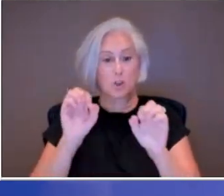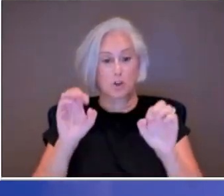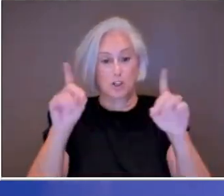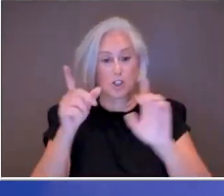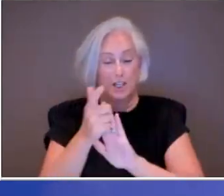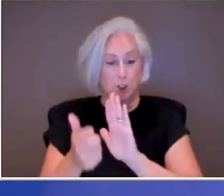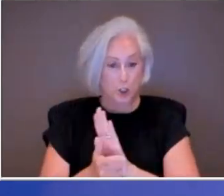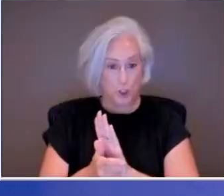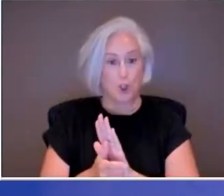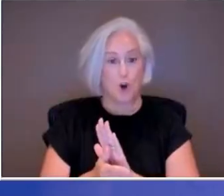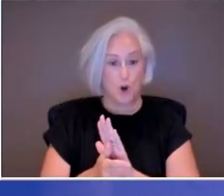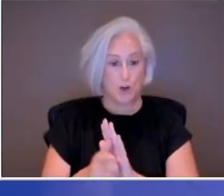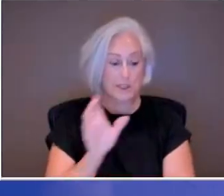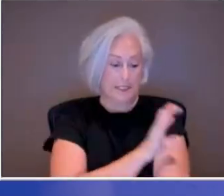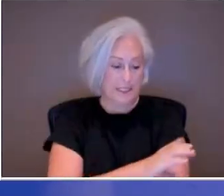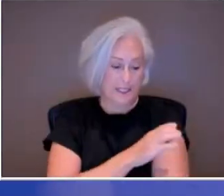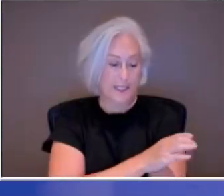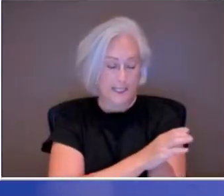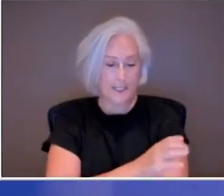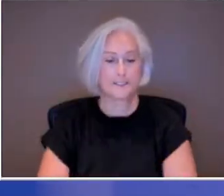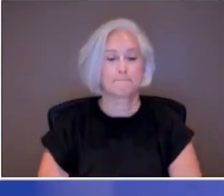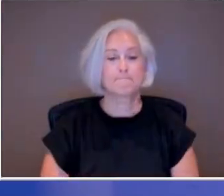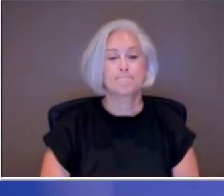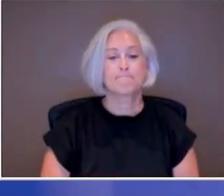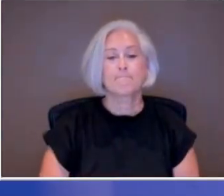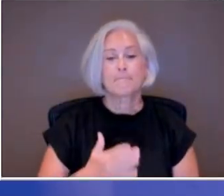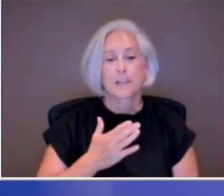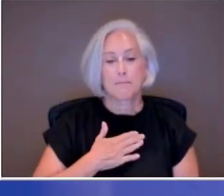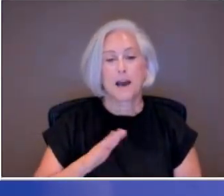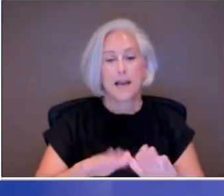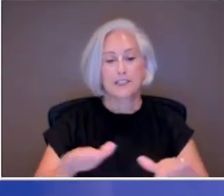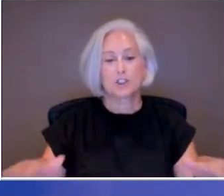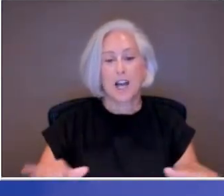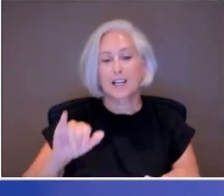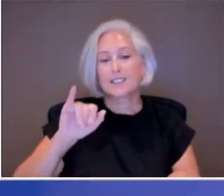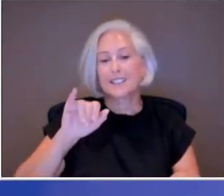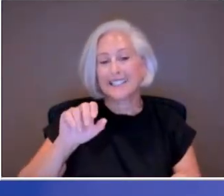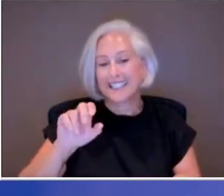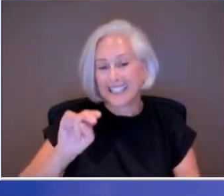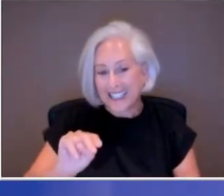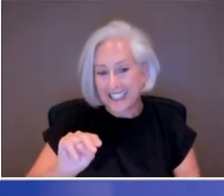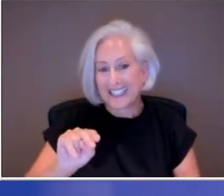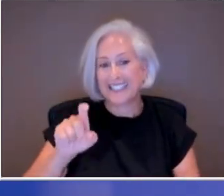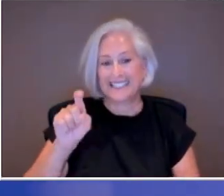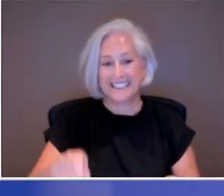But my child in need of care work is probably where my heart is.